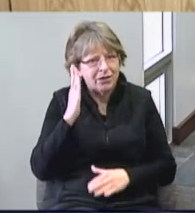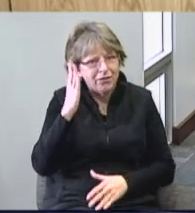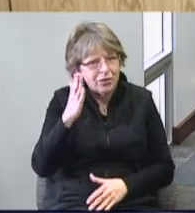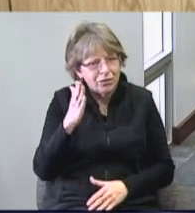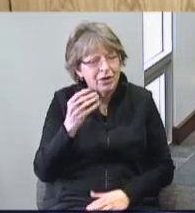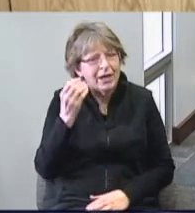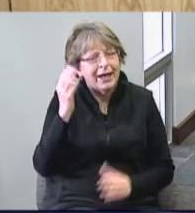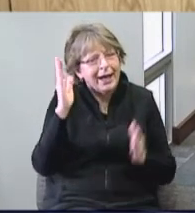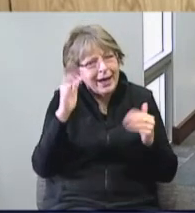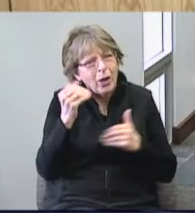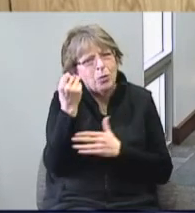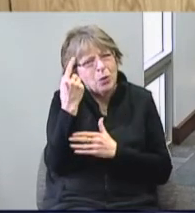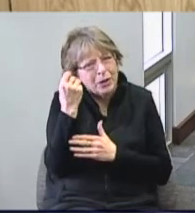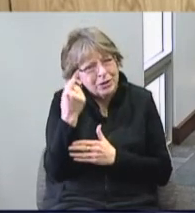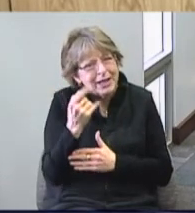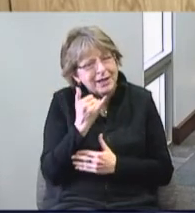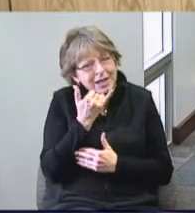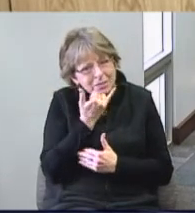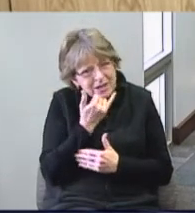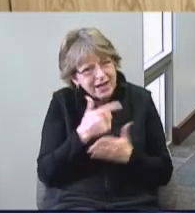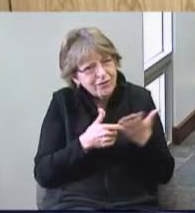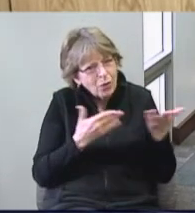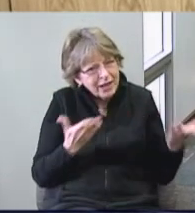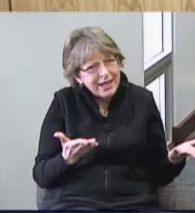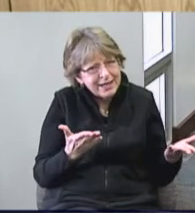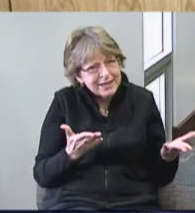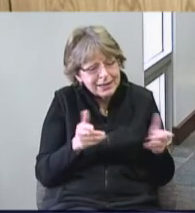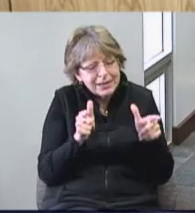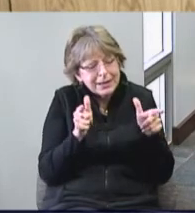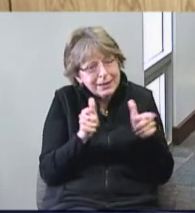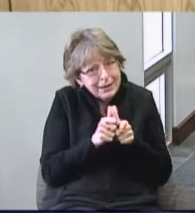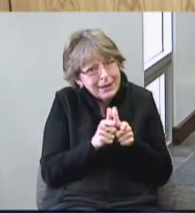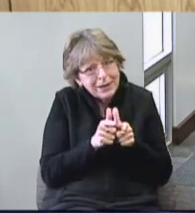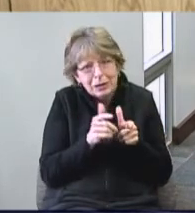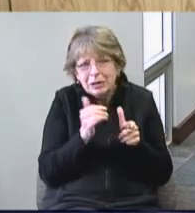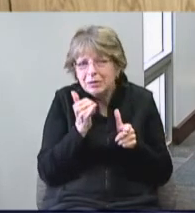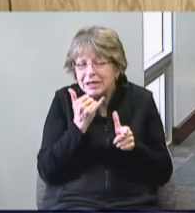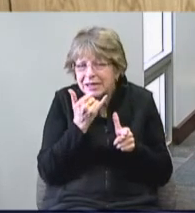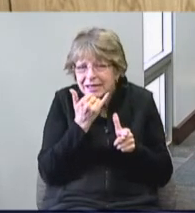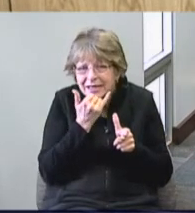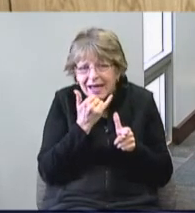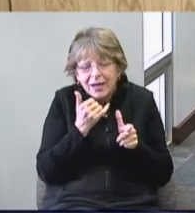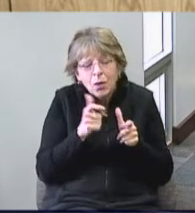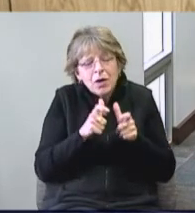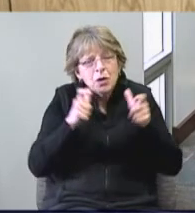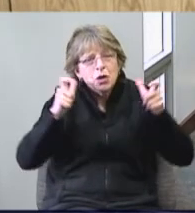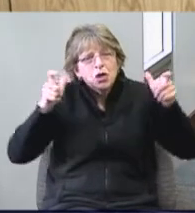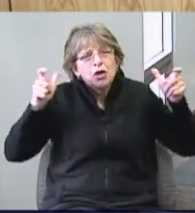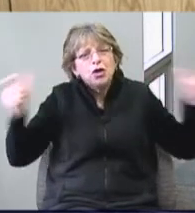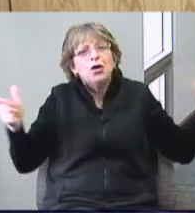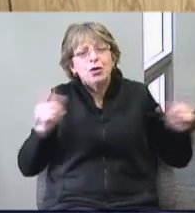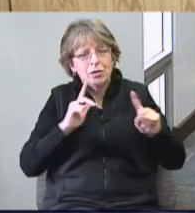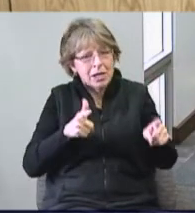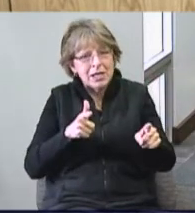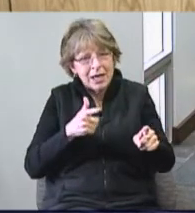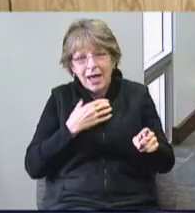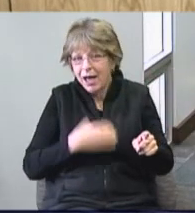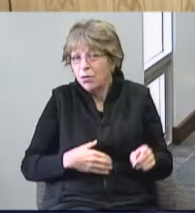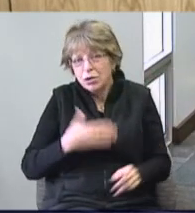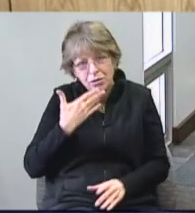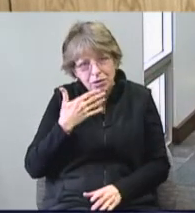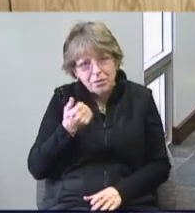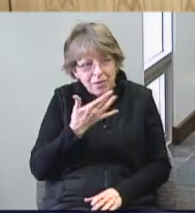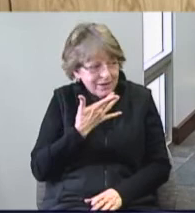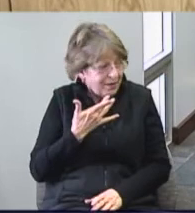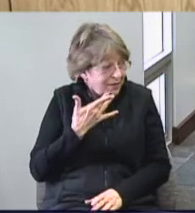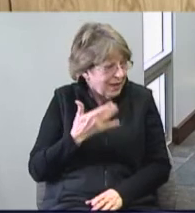mistake for what it is, a small mistake with a big consequence. And I wish you the best of luck, sir. Yeah.